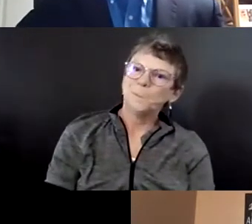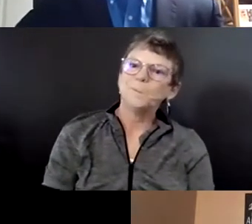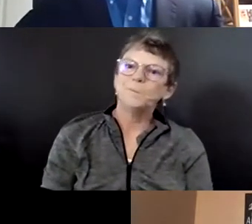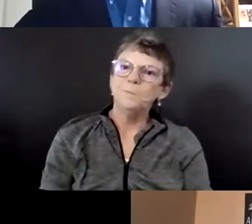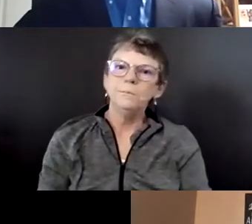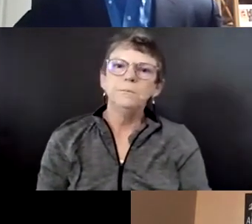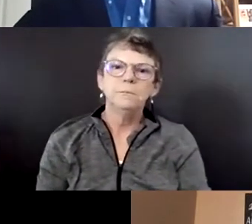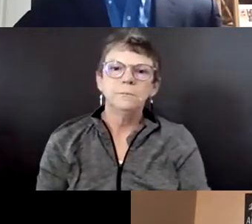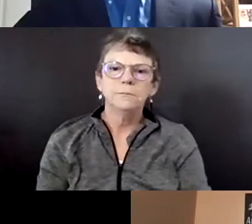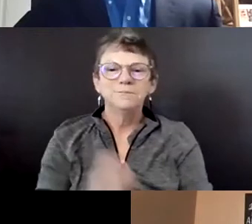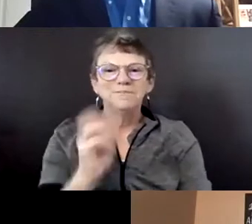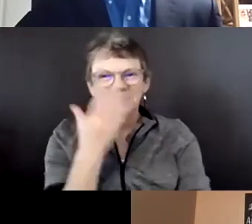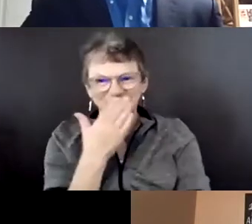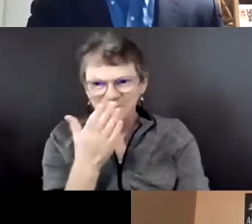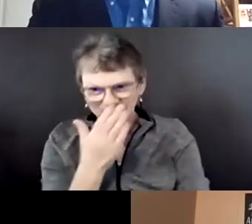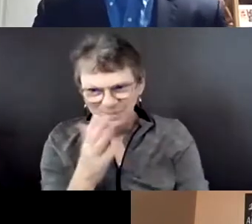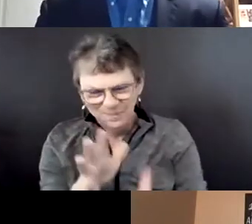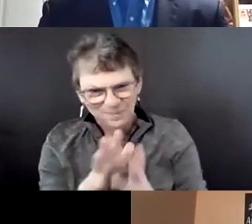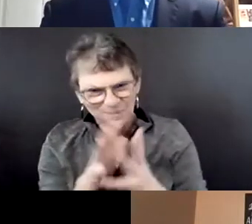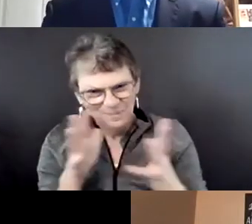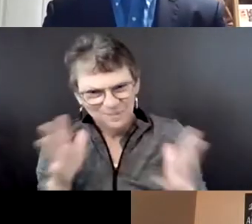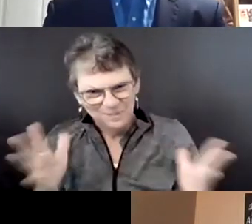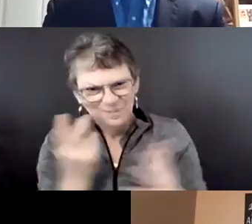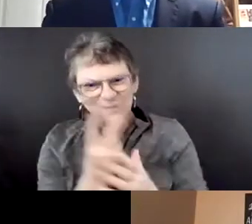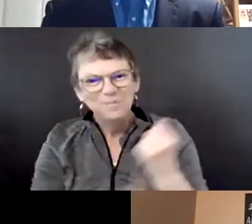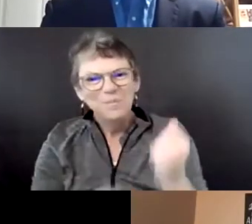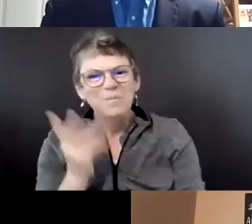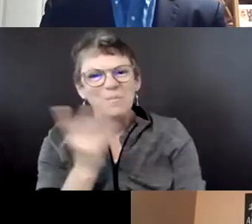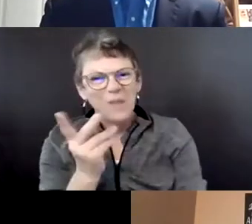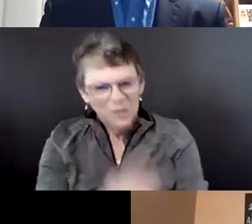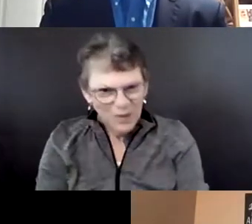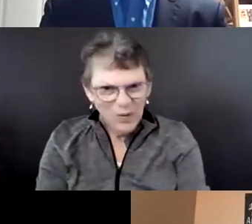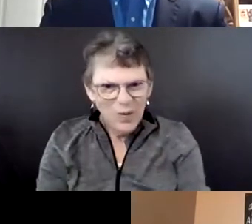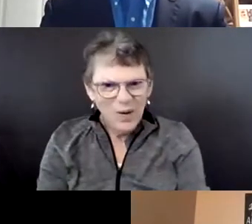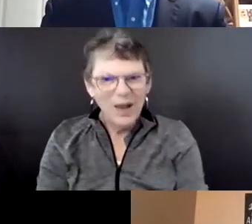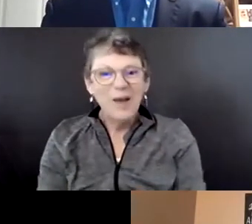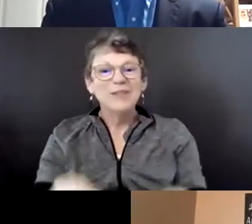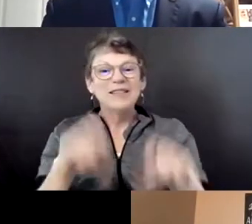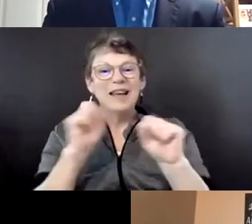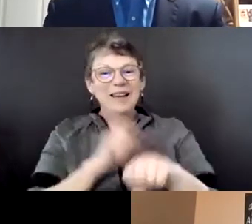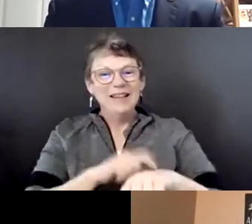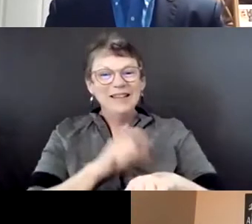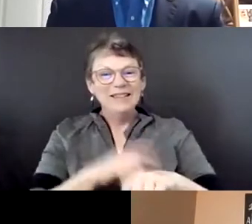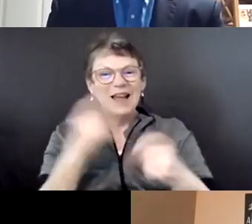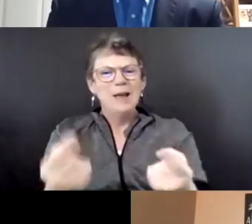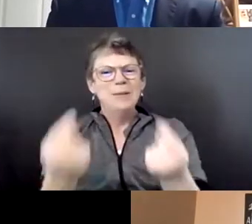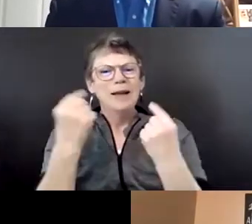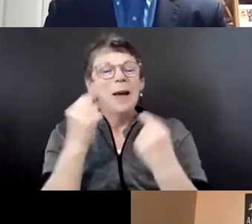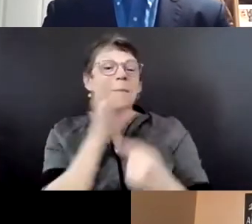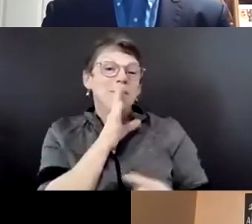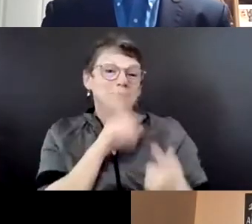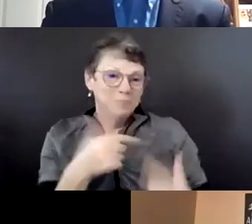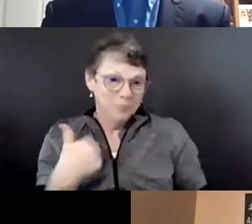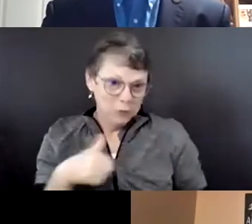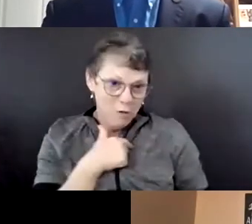Well, thank you guys very, very much, both of you, for taking this time to come and talk to us. We